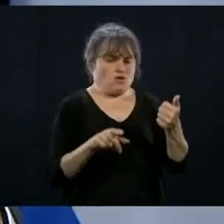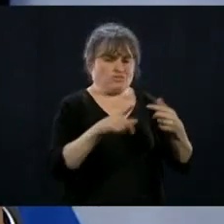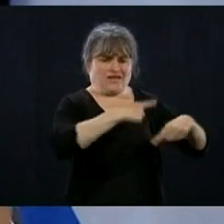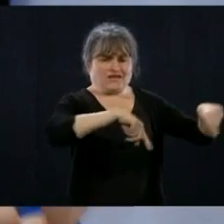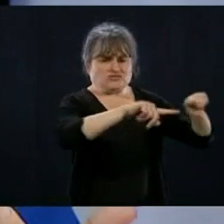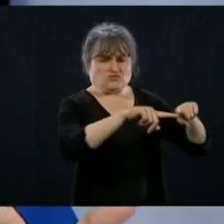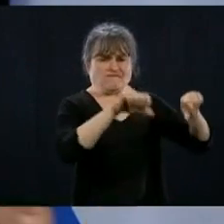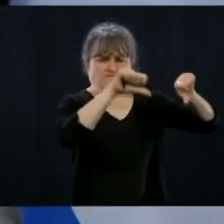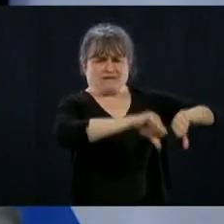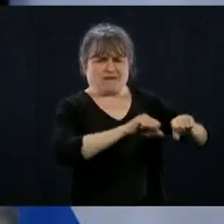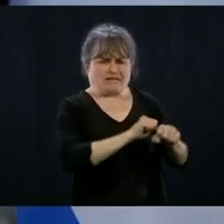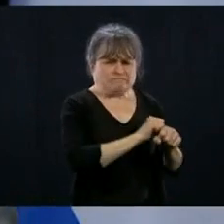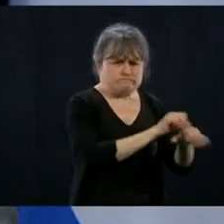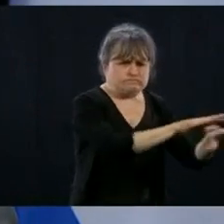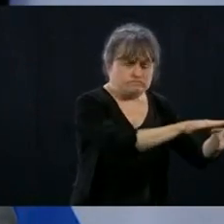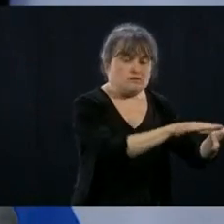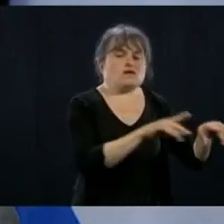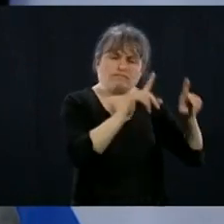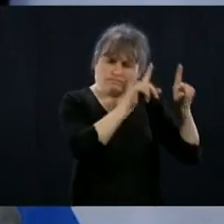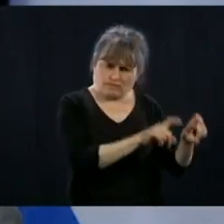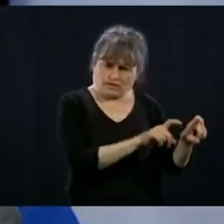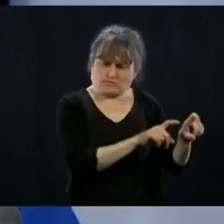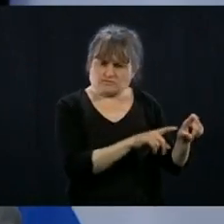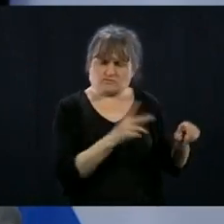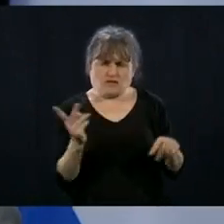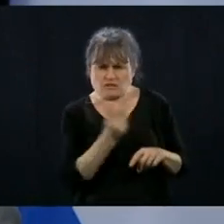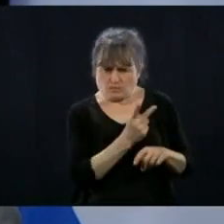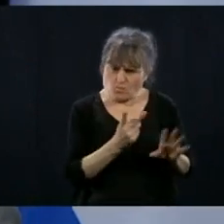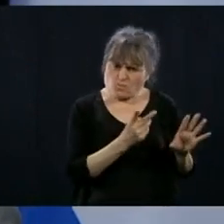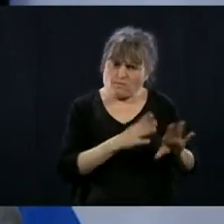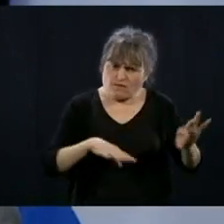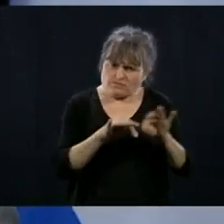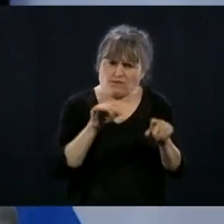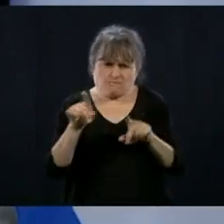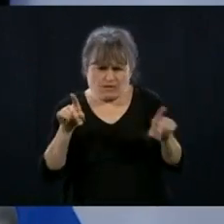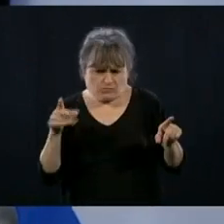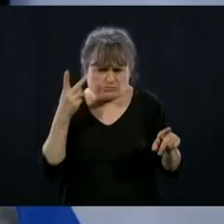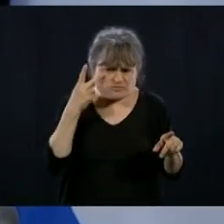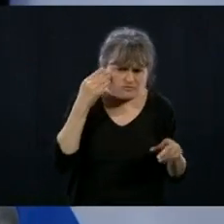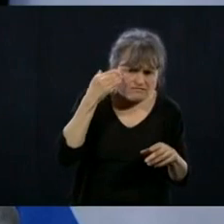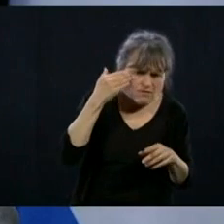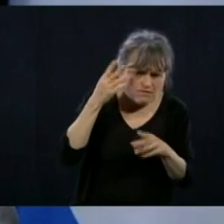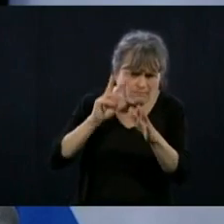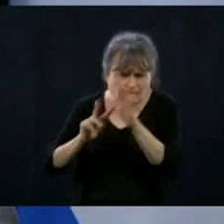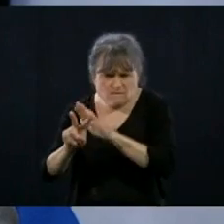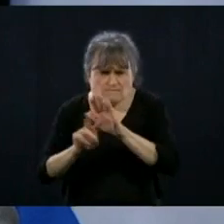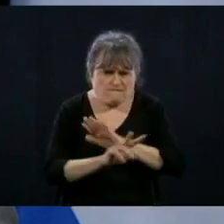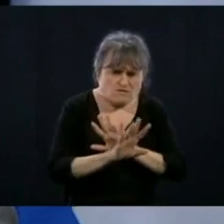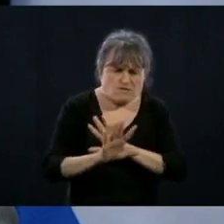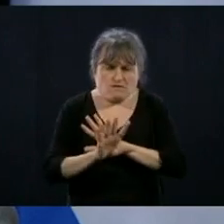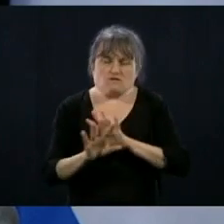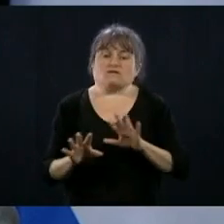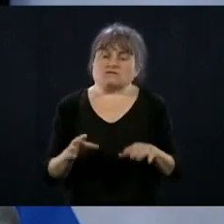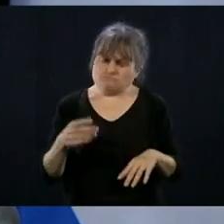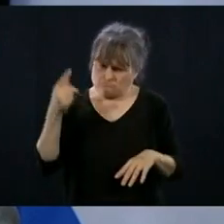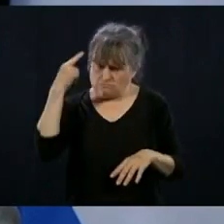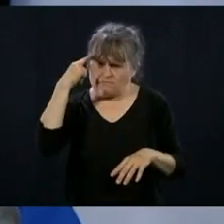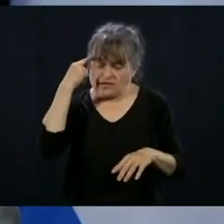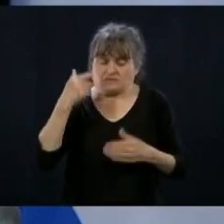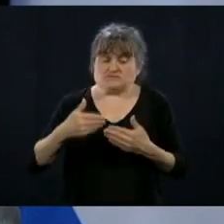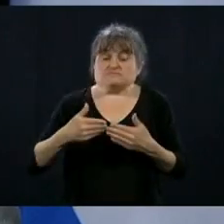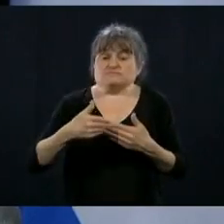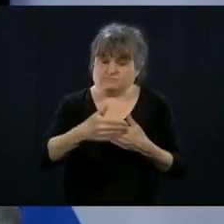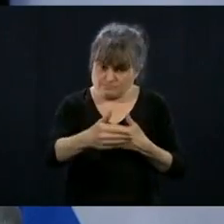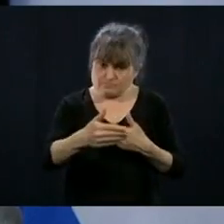to monitor our things, developing elsewhere. We have to have the capacity, because thank goodness we shouldn't